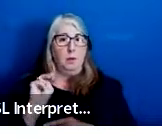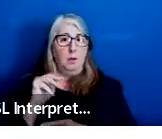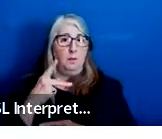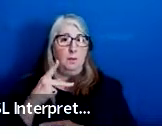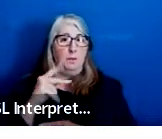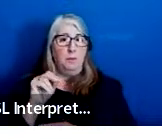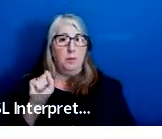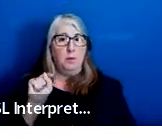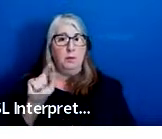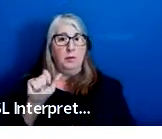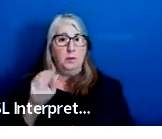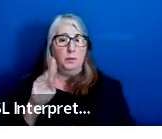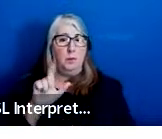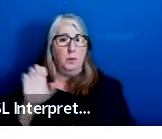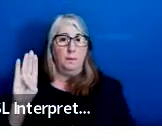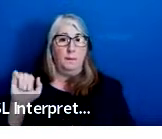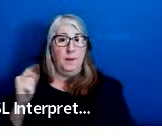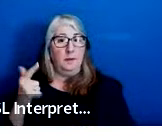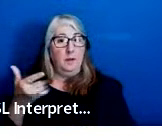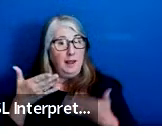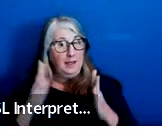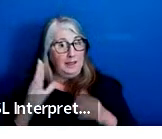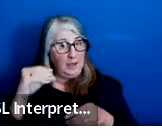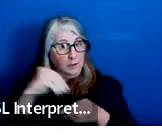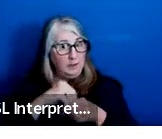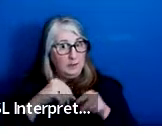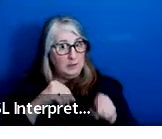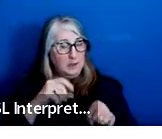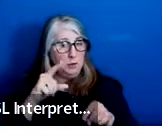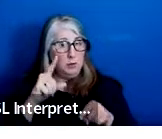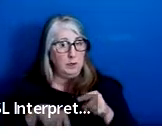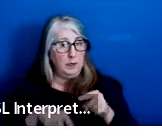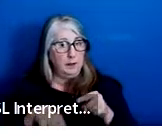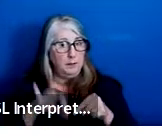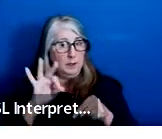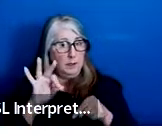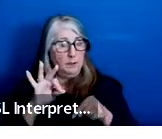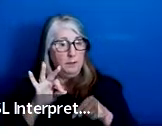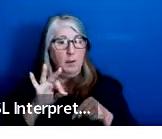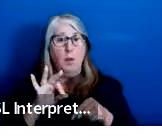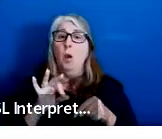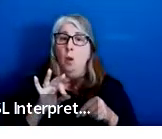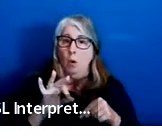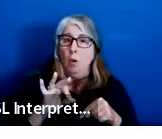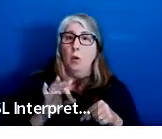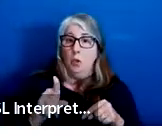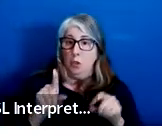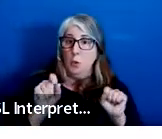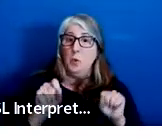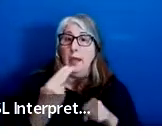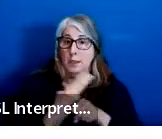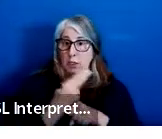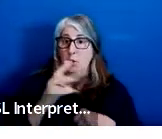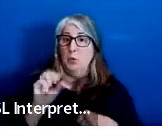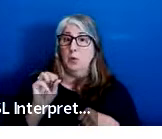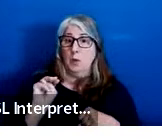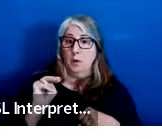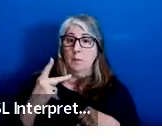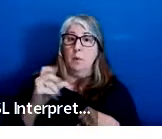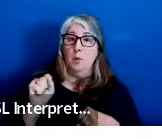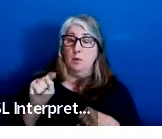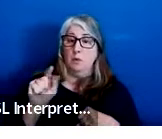bags allowed in the green curbside container, or will I be denied pickup and receive a sticker? No, you absolutely can use the compostable